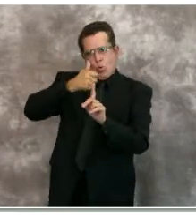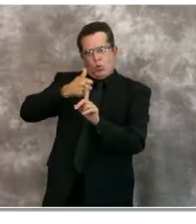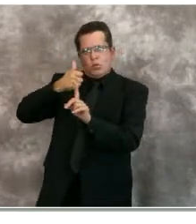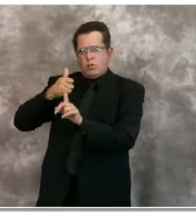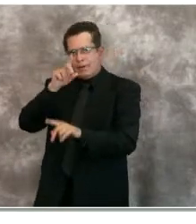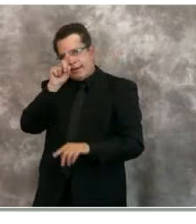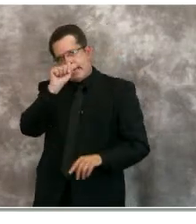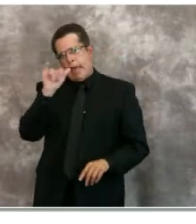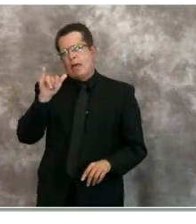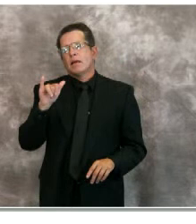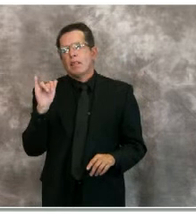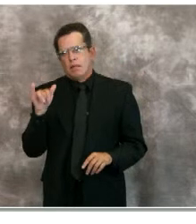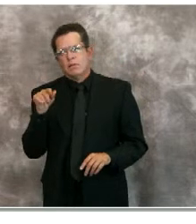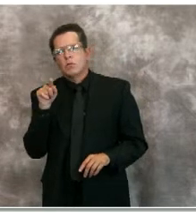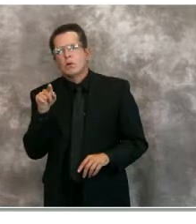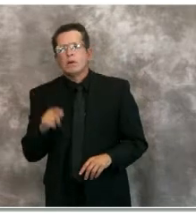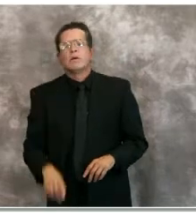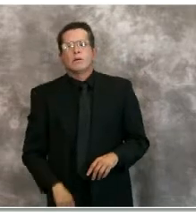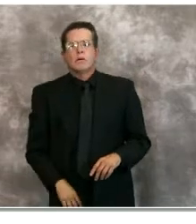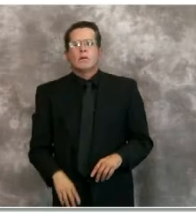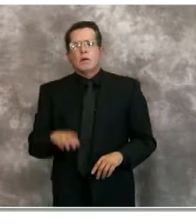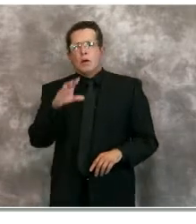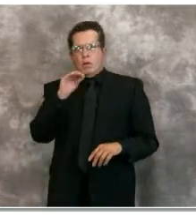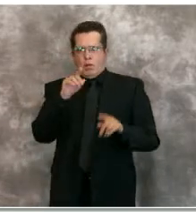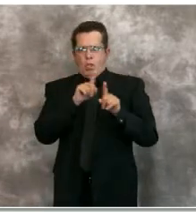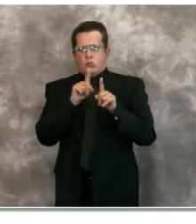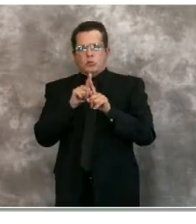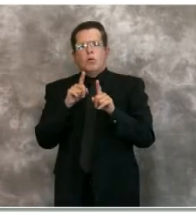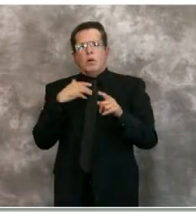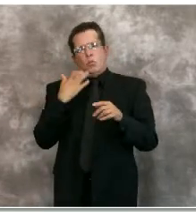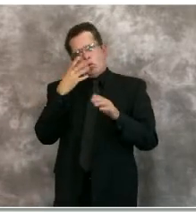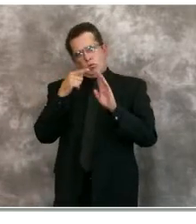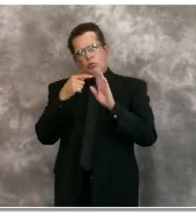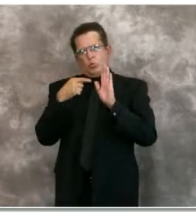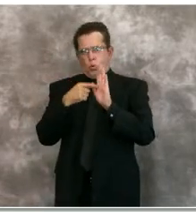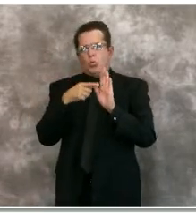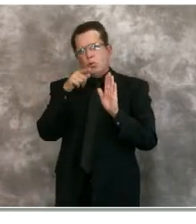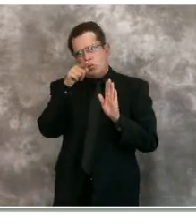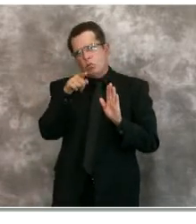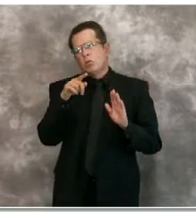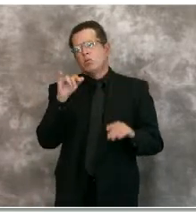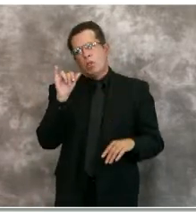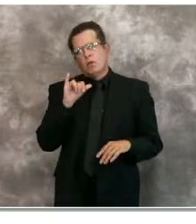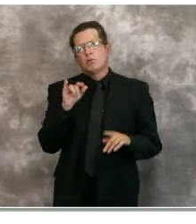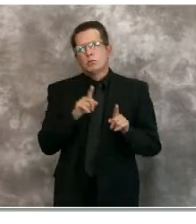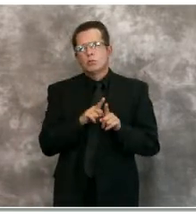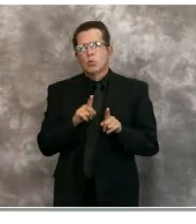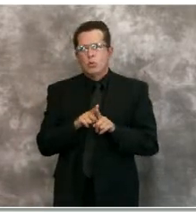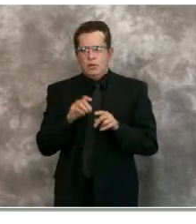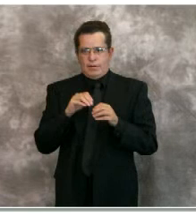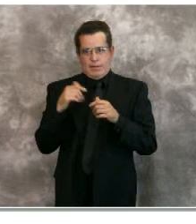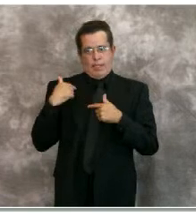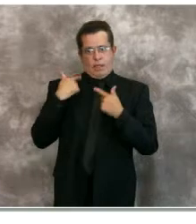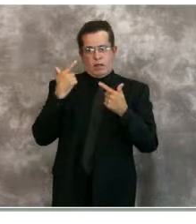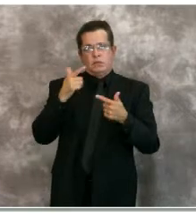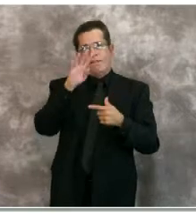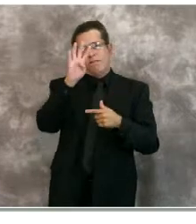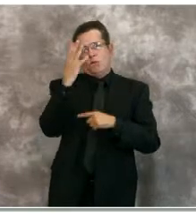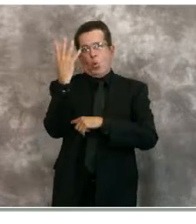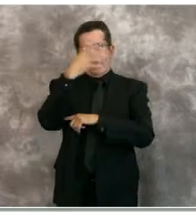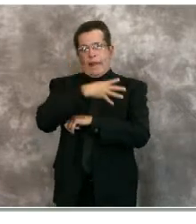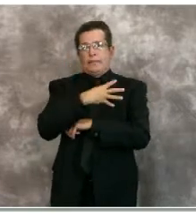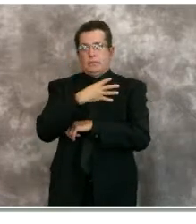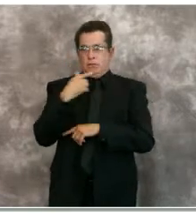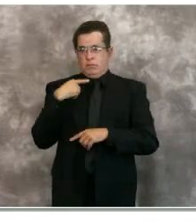And the next slide, and before we go to the next slide, I just want to point out that in the last 4 days or so, we have had very